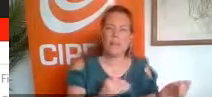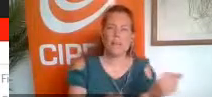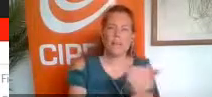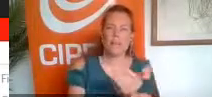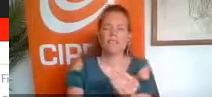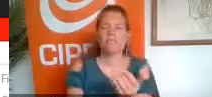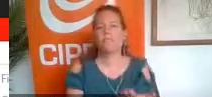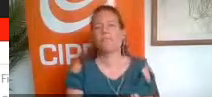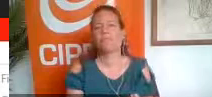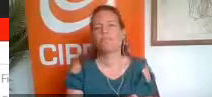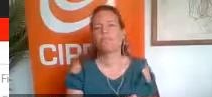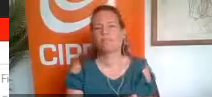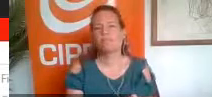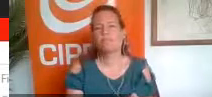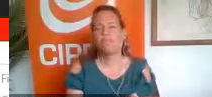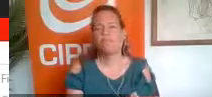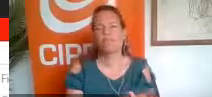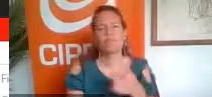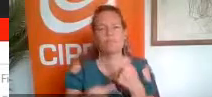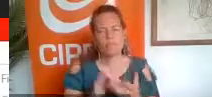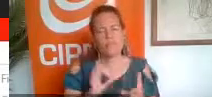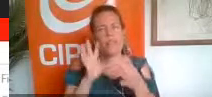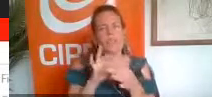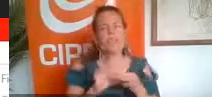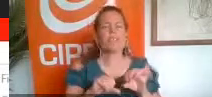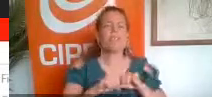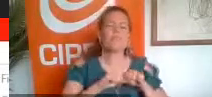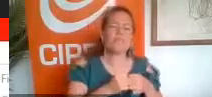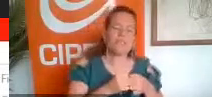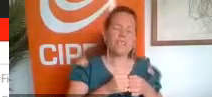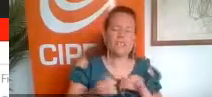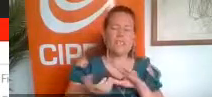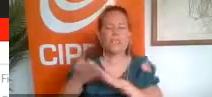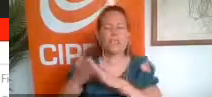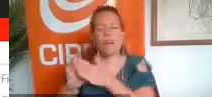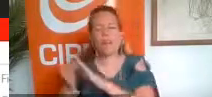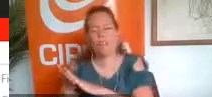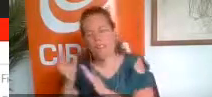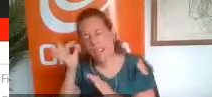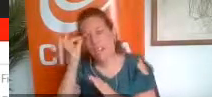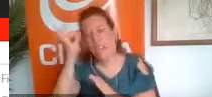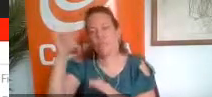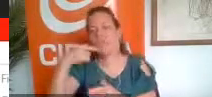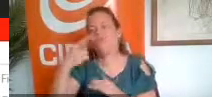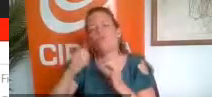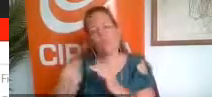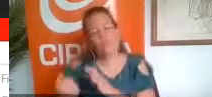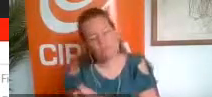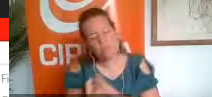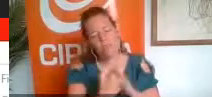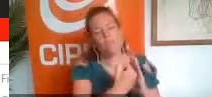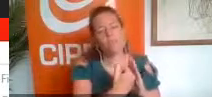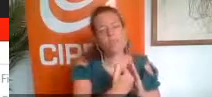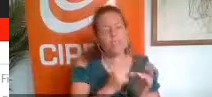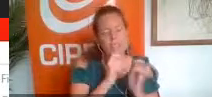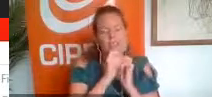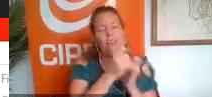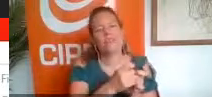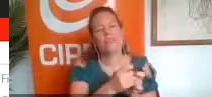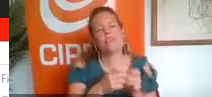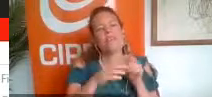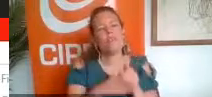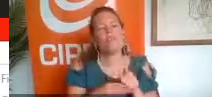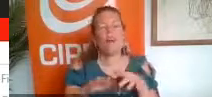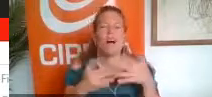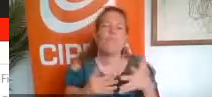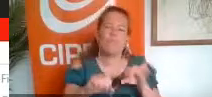we connect victims to partners and experts who can then provide support for addressing the reported violations, and of course,